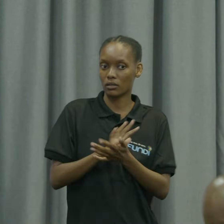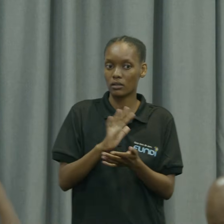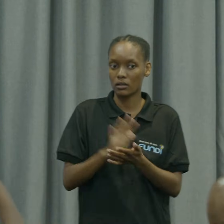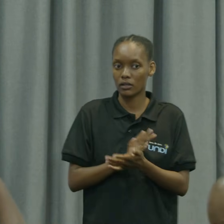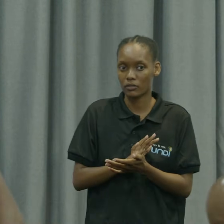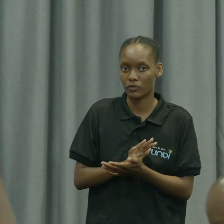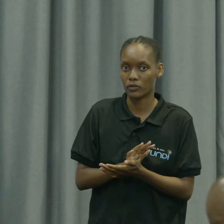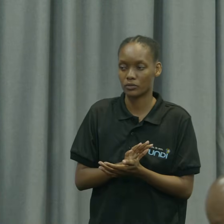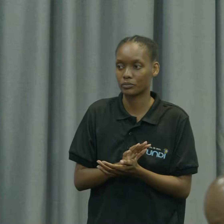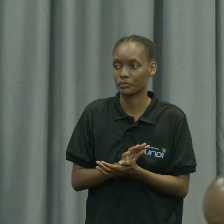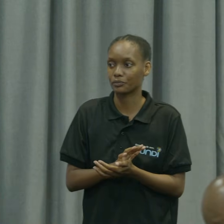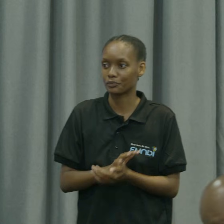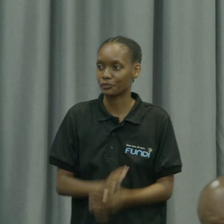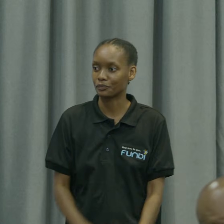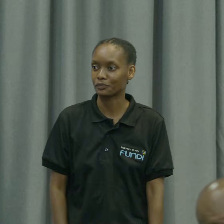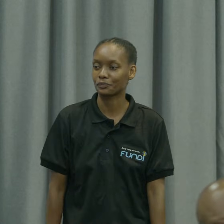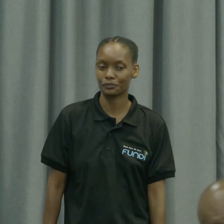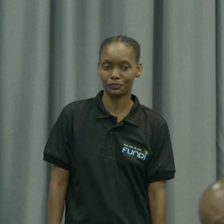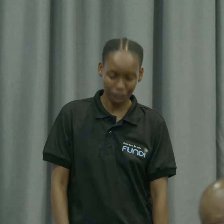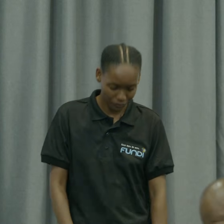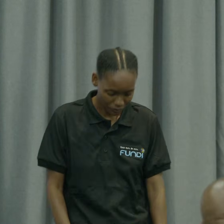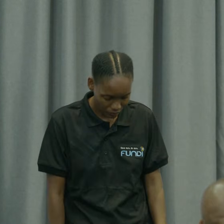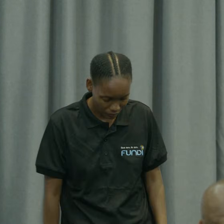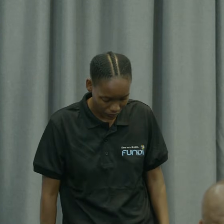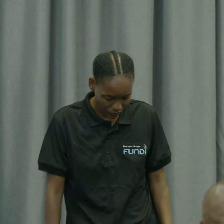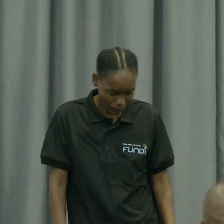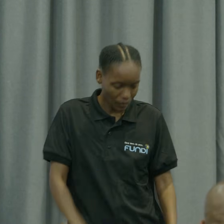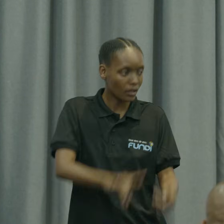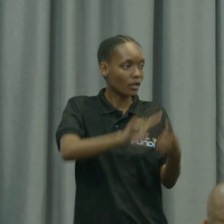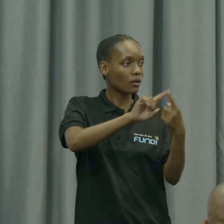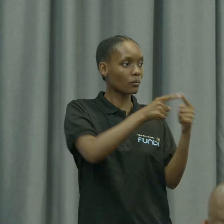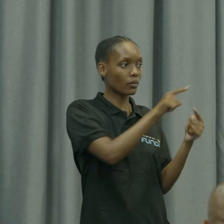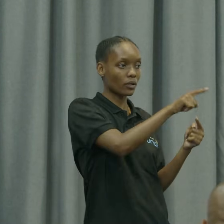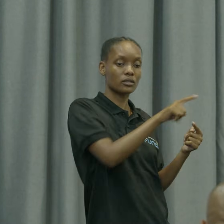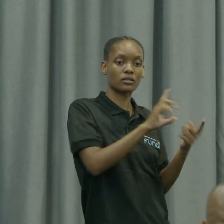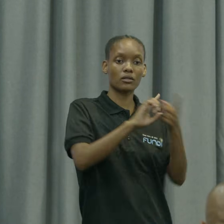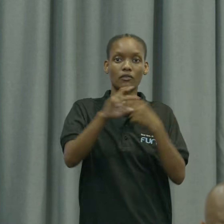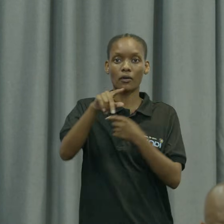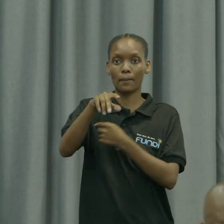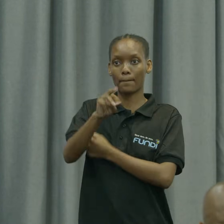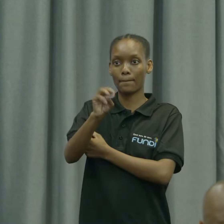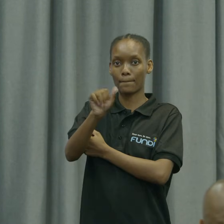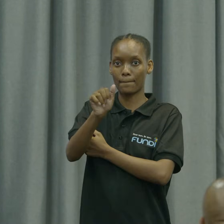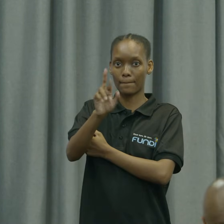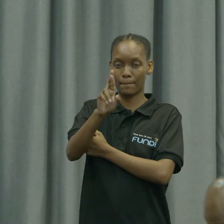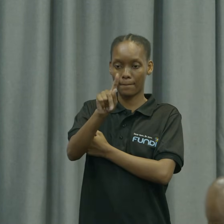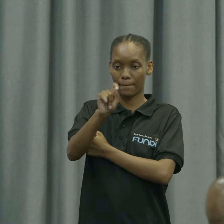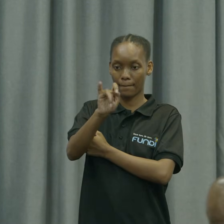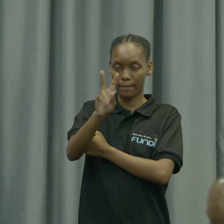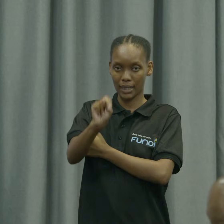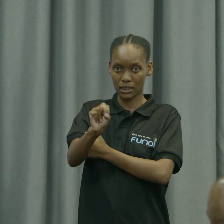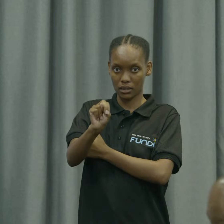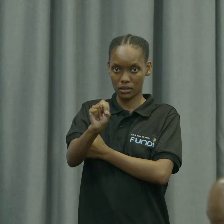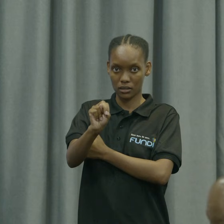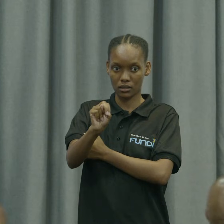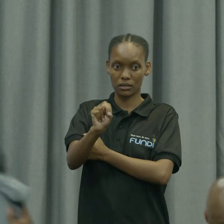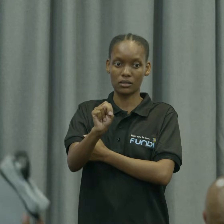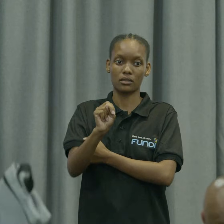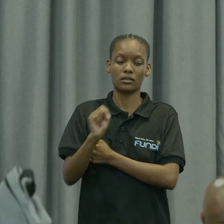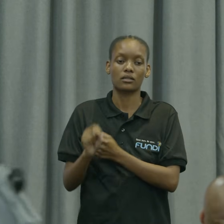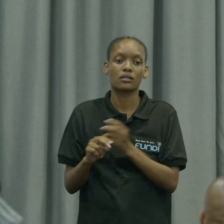There's a point that was raised by Martin, Prof, on what he